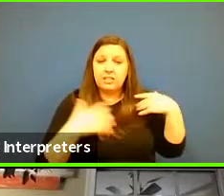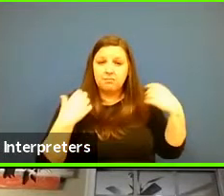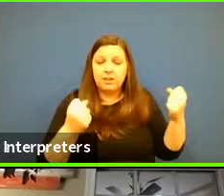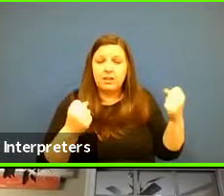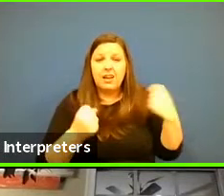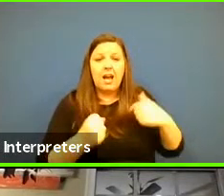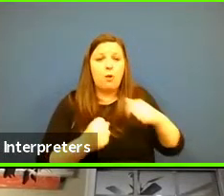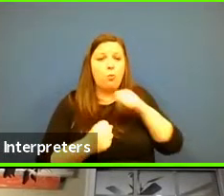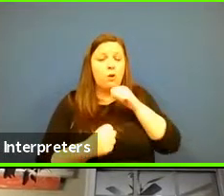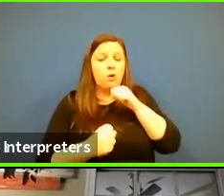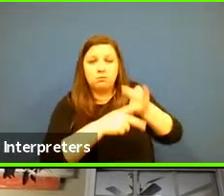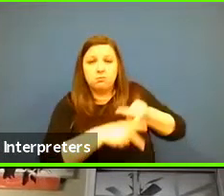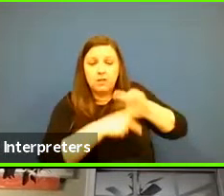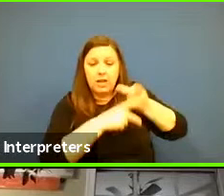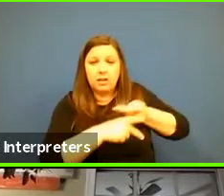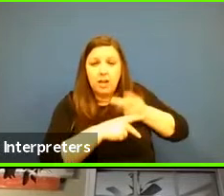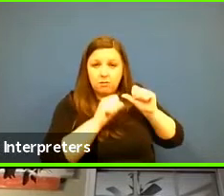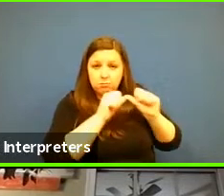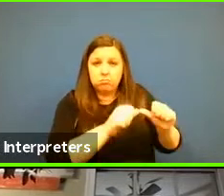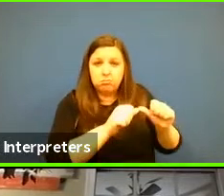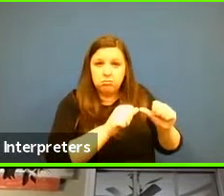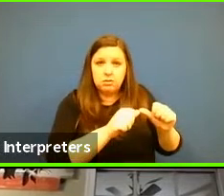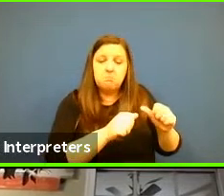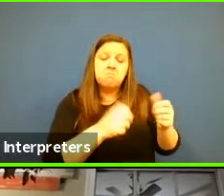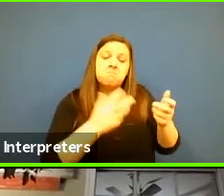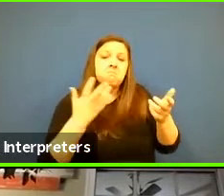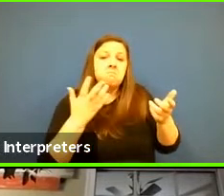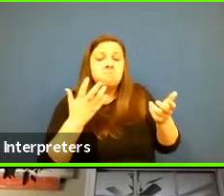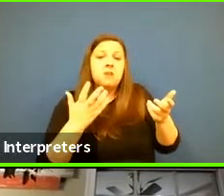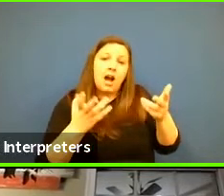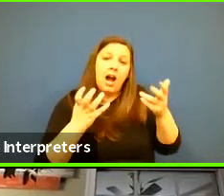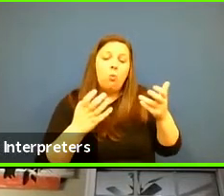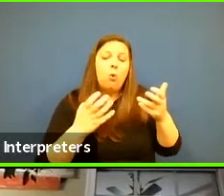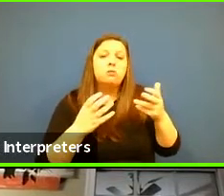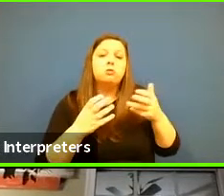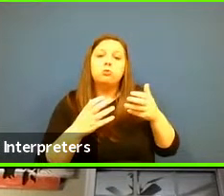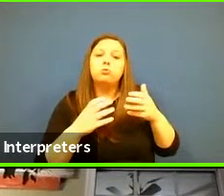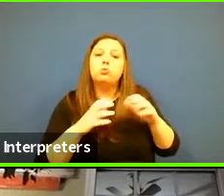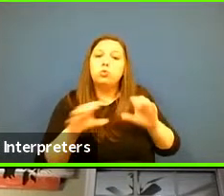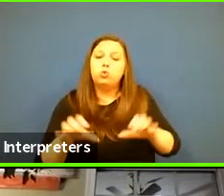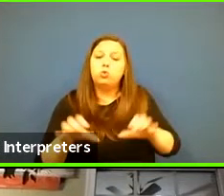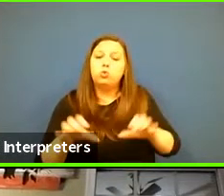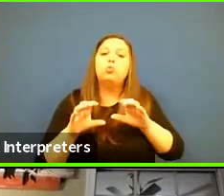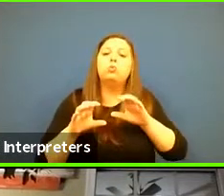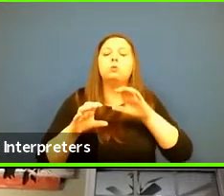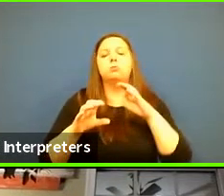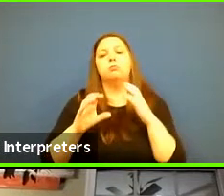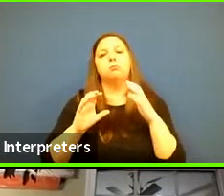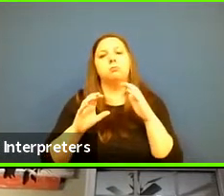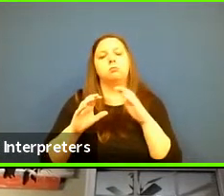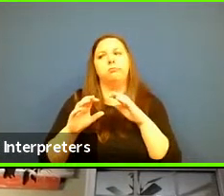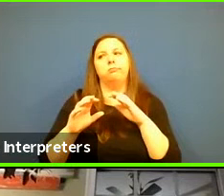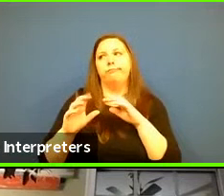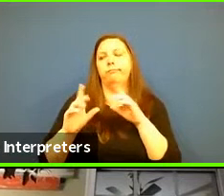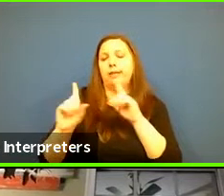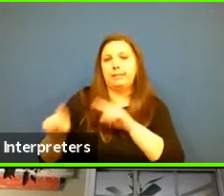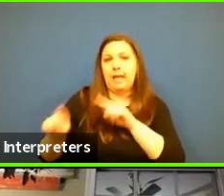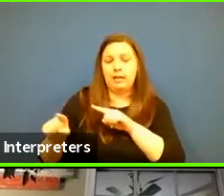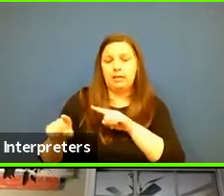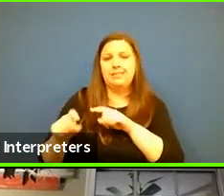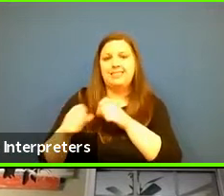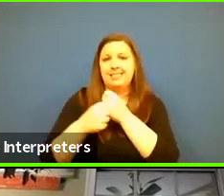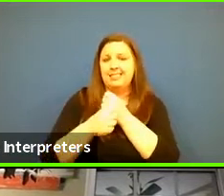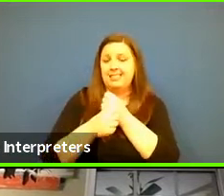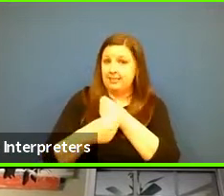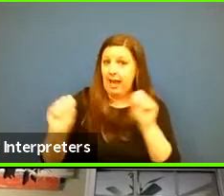his caregivers, I want to do it safely. I'm not sure what that looks like, but I